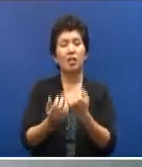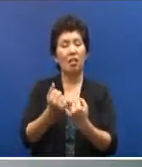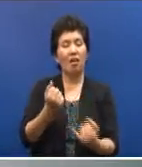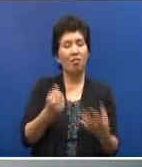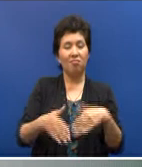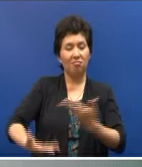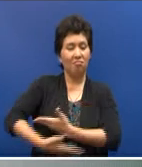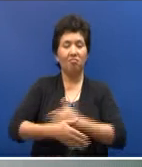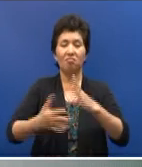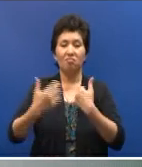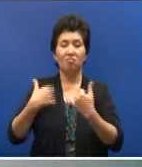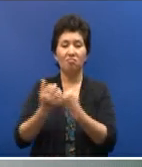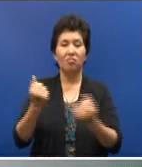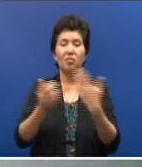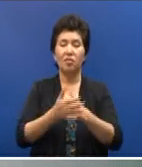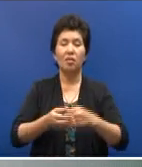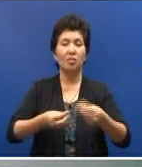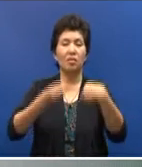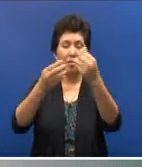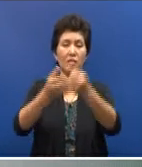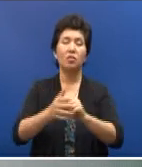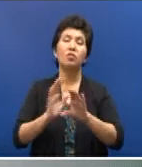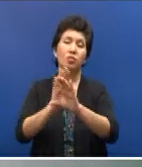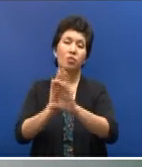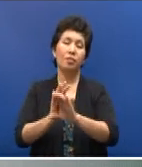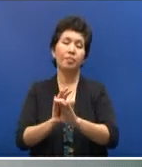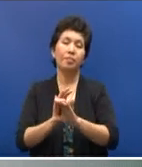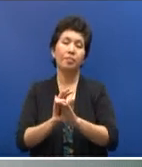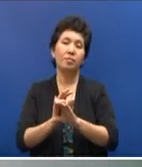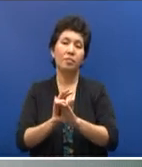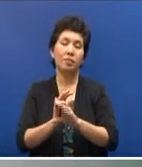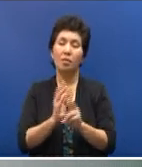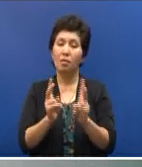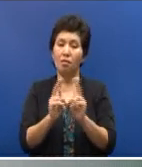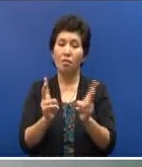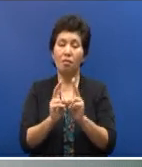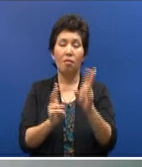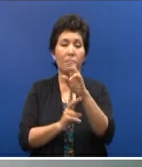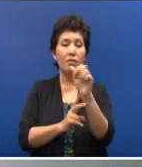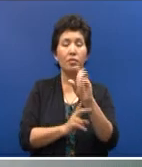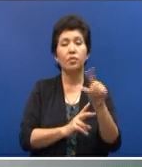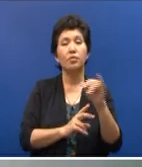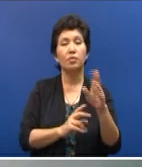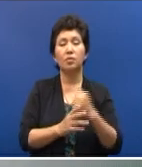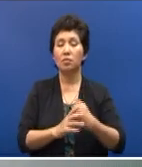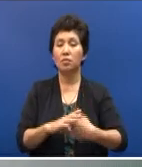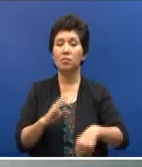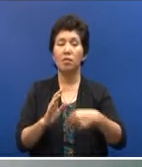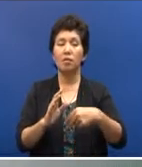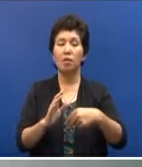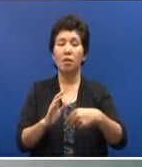The caste system segregates its members, okay, according to a very rigid social